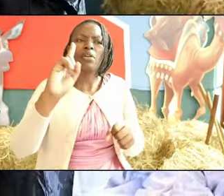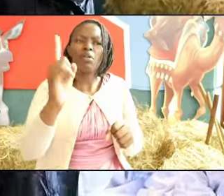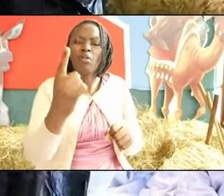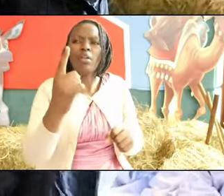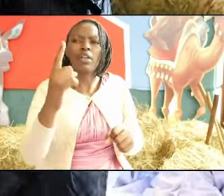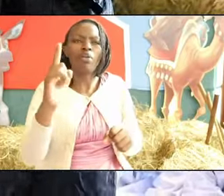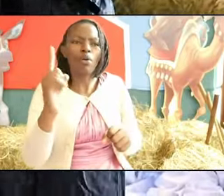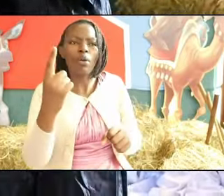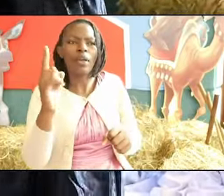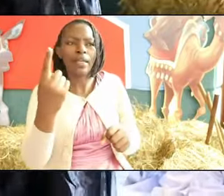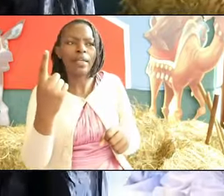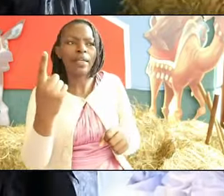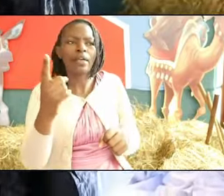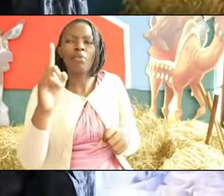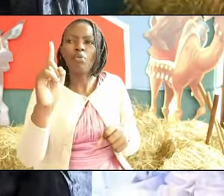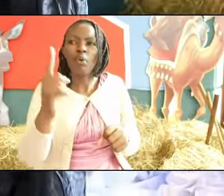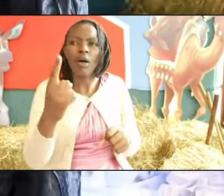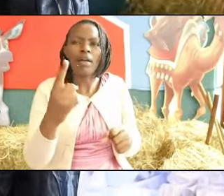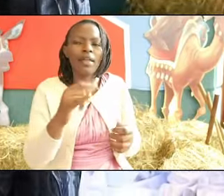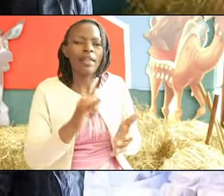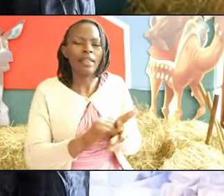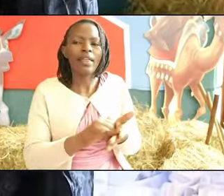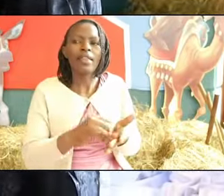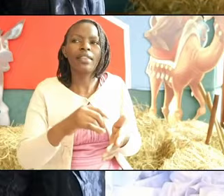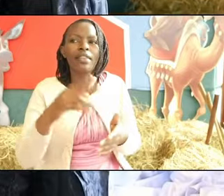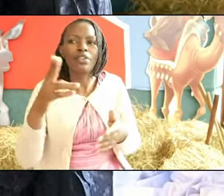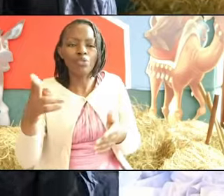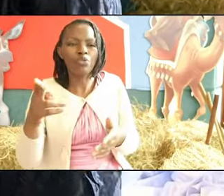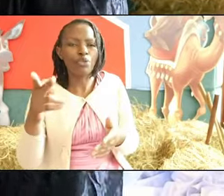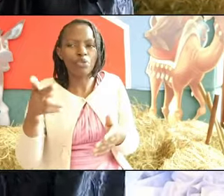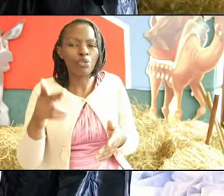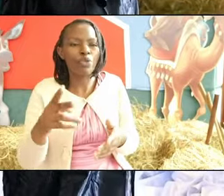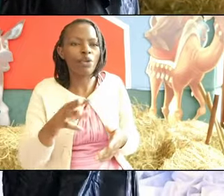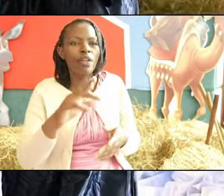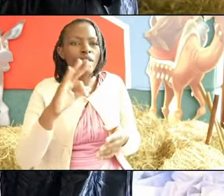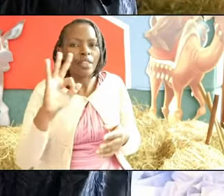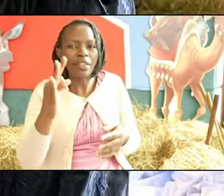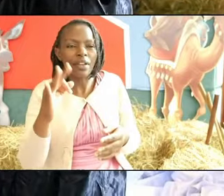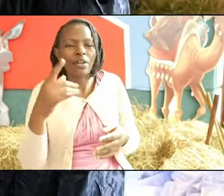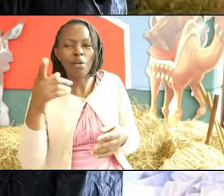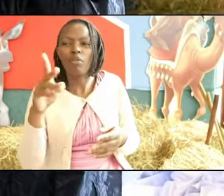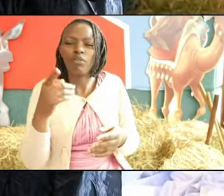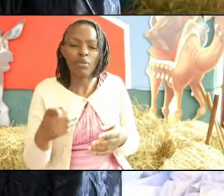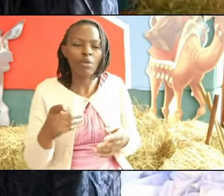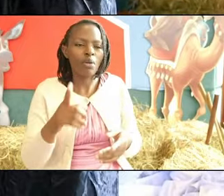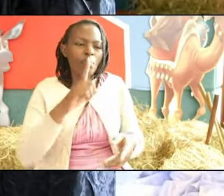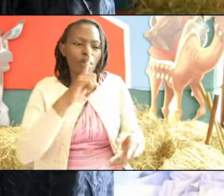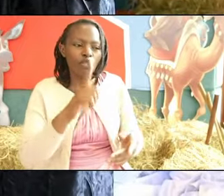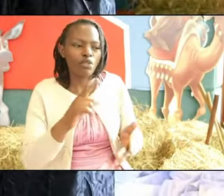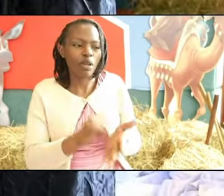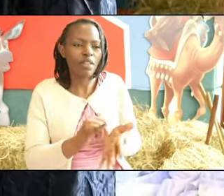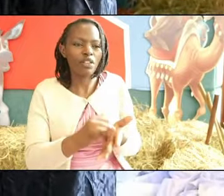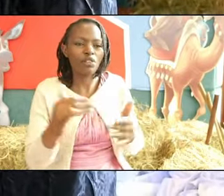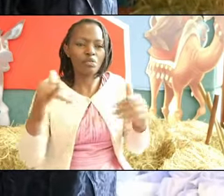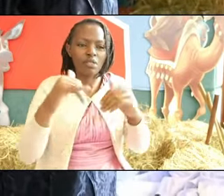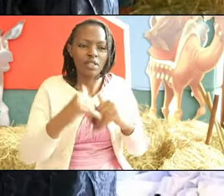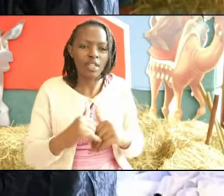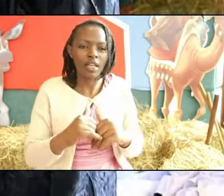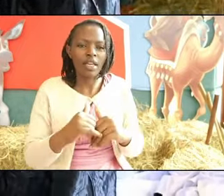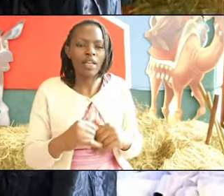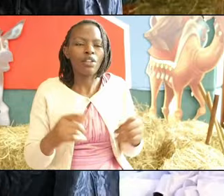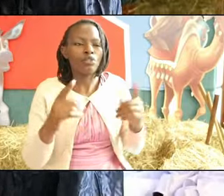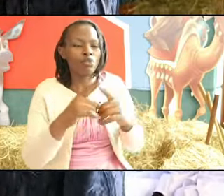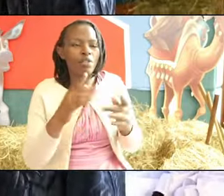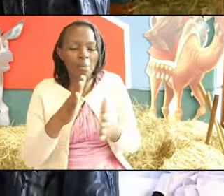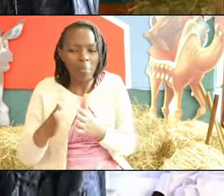can take him. The rest of you, the rest of you, make sure that you stick according to the